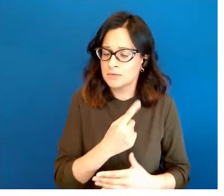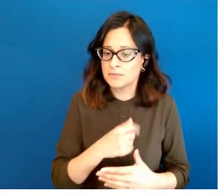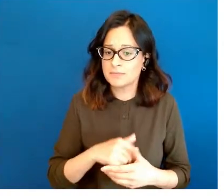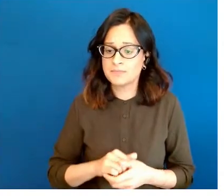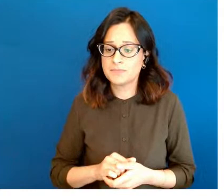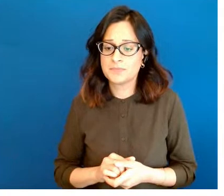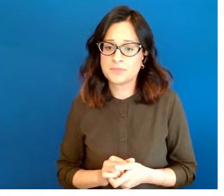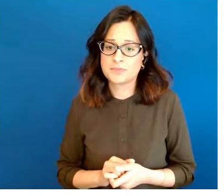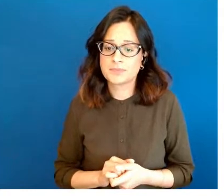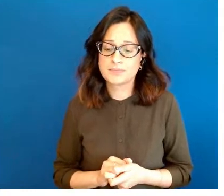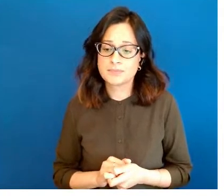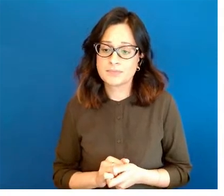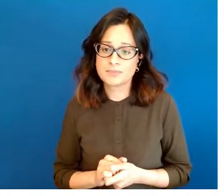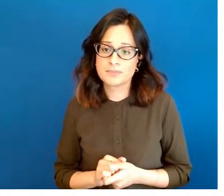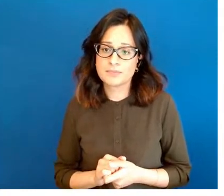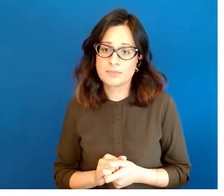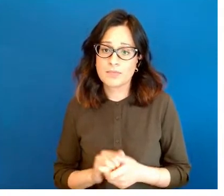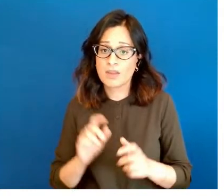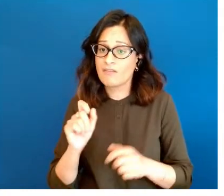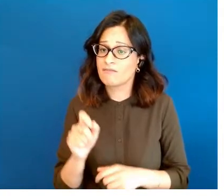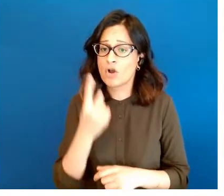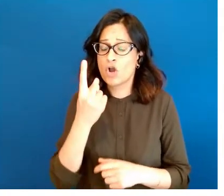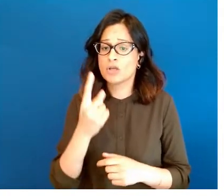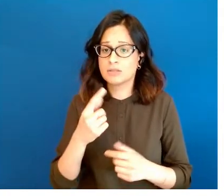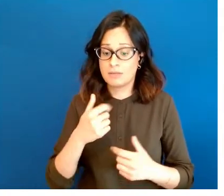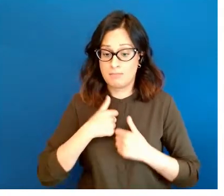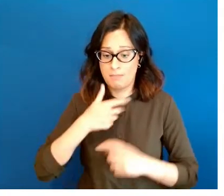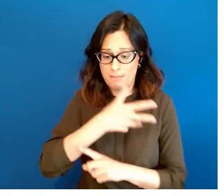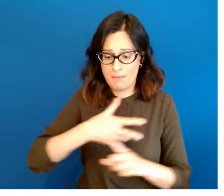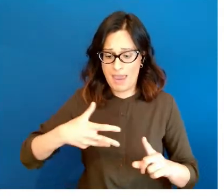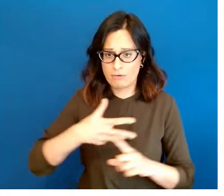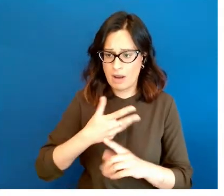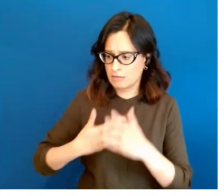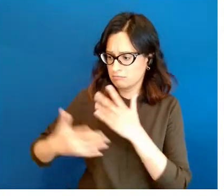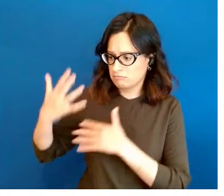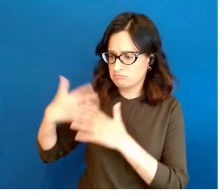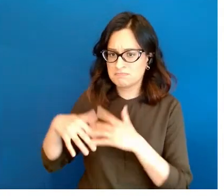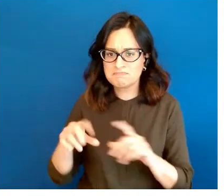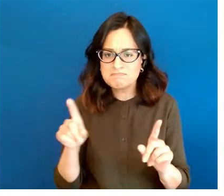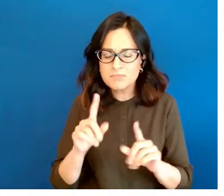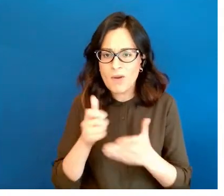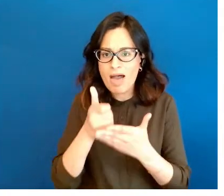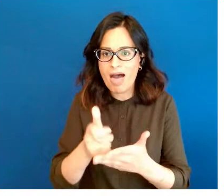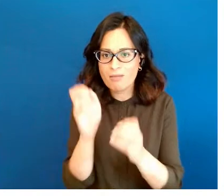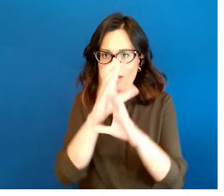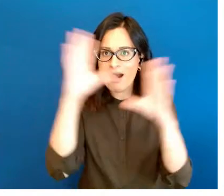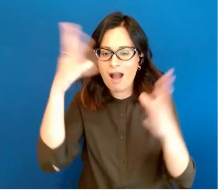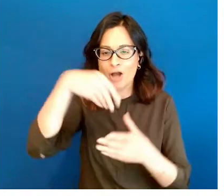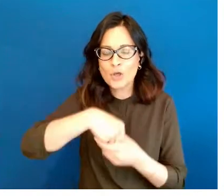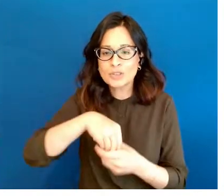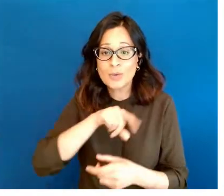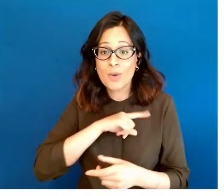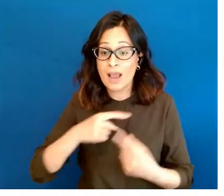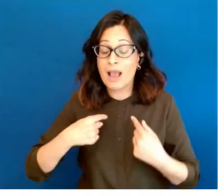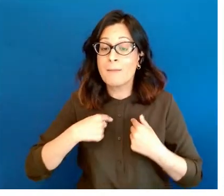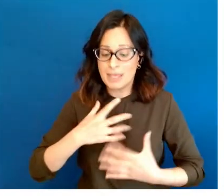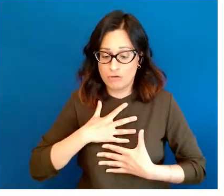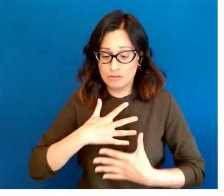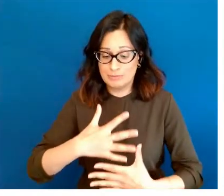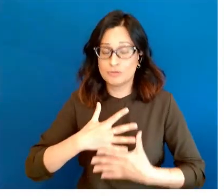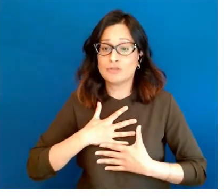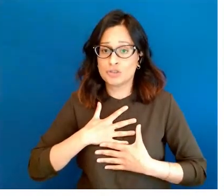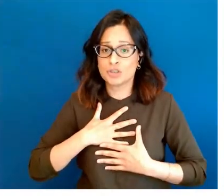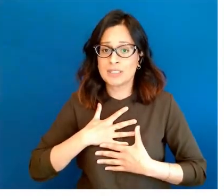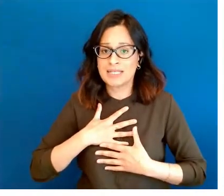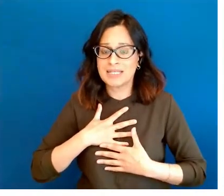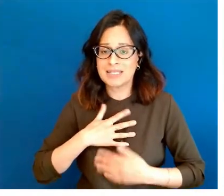So really first, just to talk about my background, which may help you understand the context of this talk. I'm actually a respiratory physician. I'm a